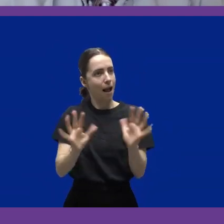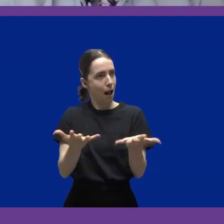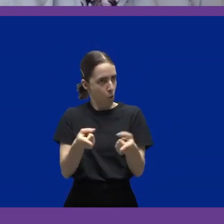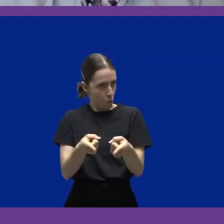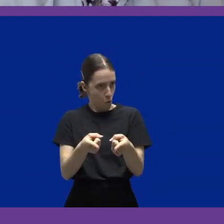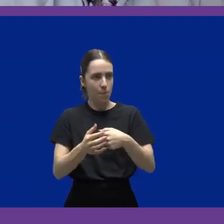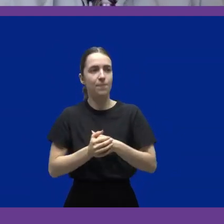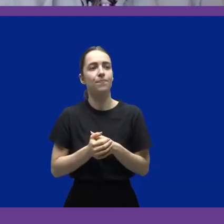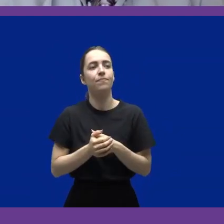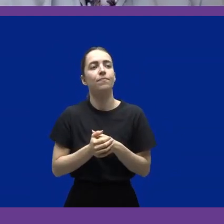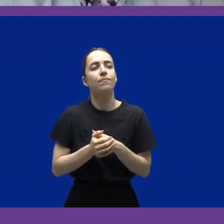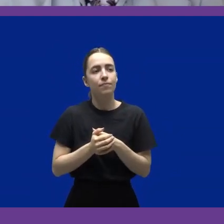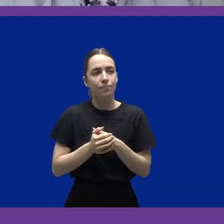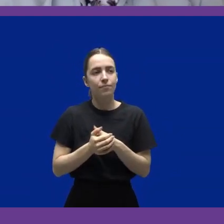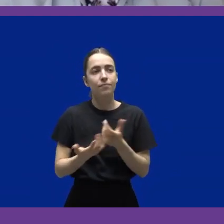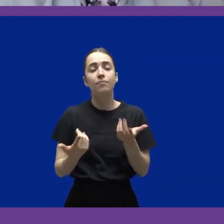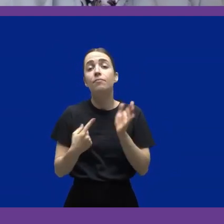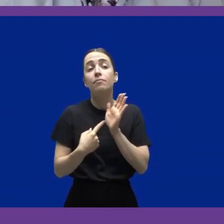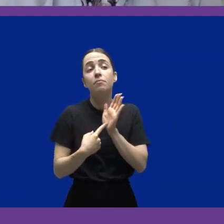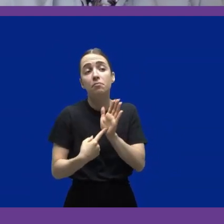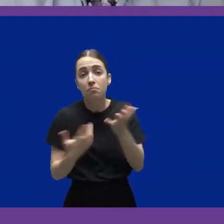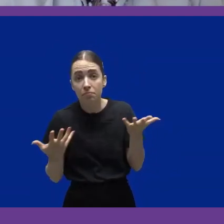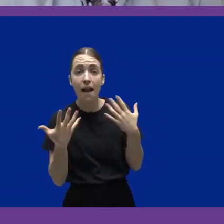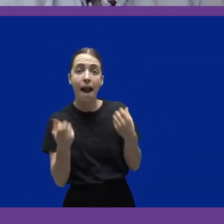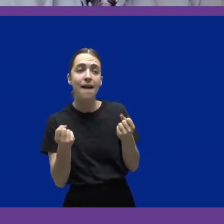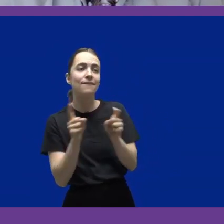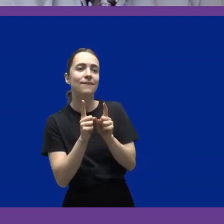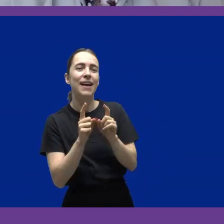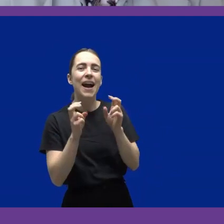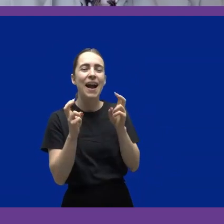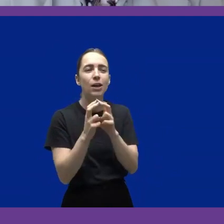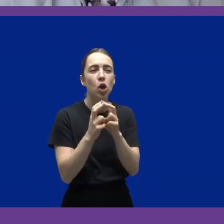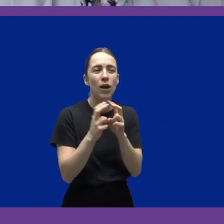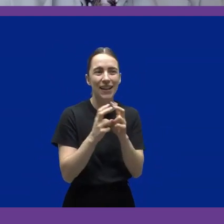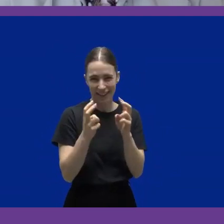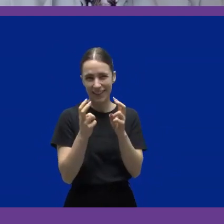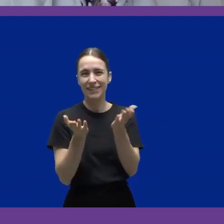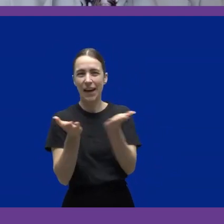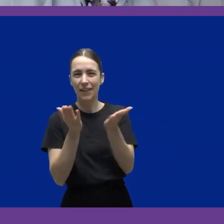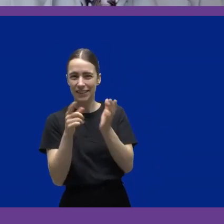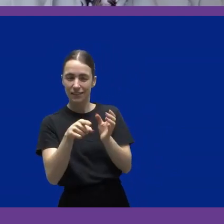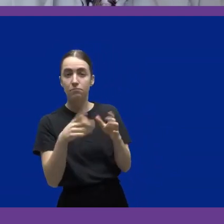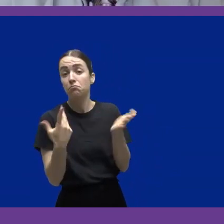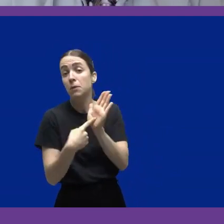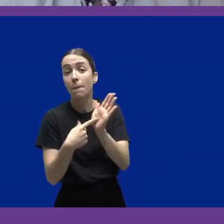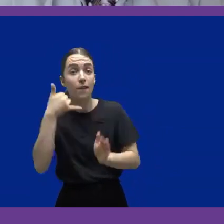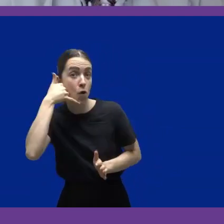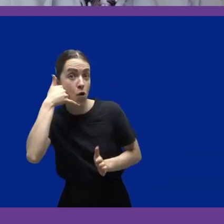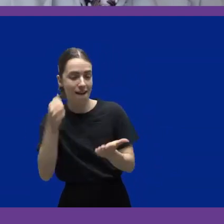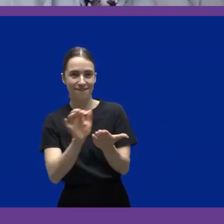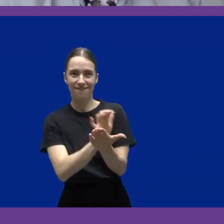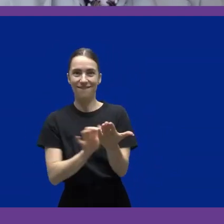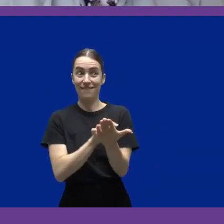services, smartphones, and consumer terminal equipment with interactive computing capabilities using for accessing